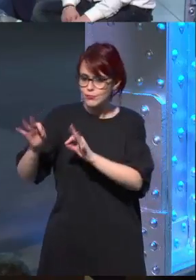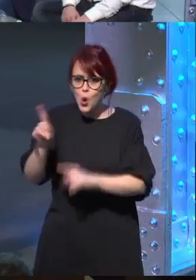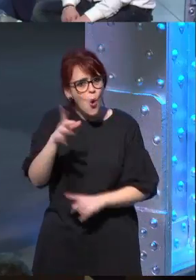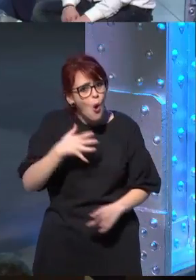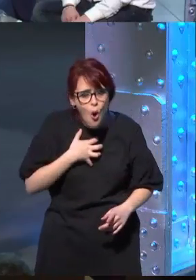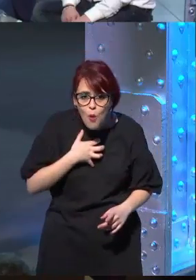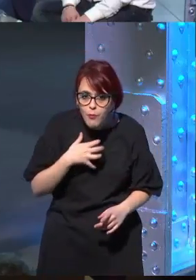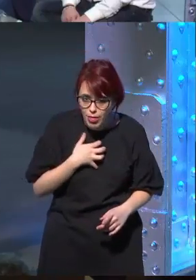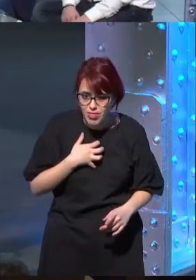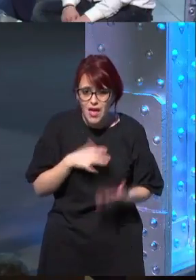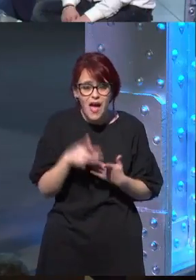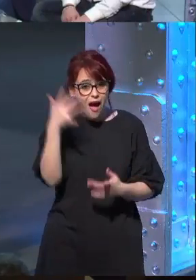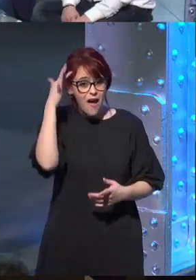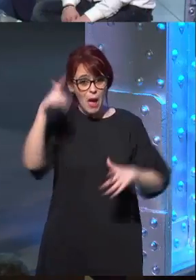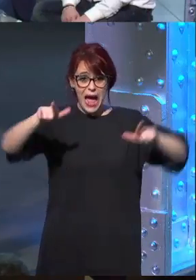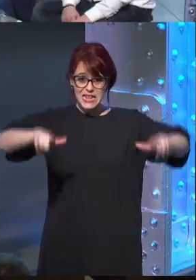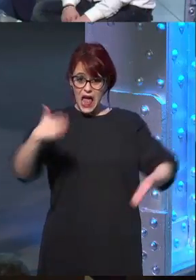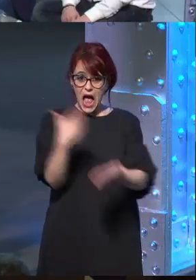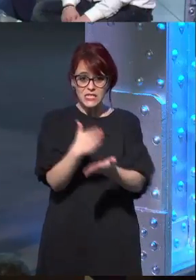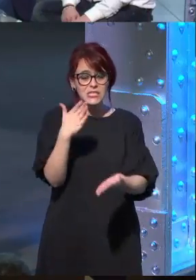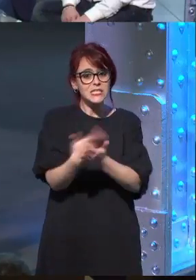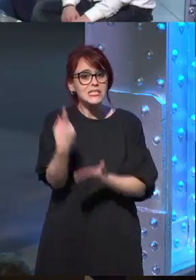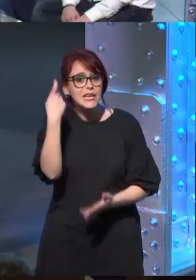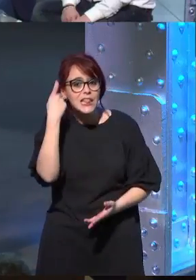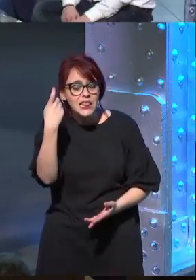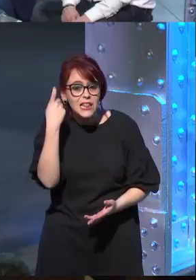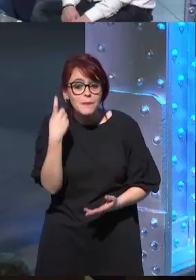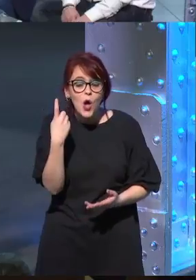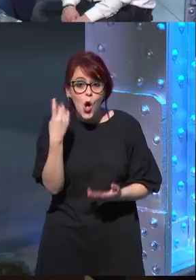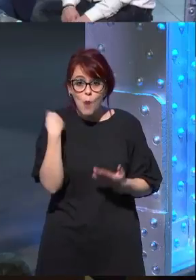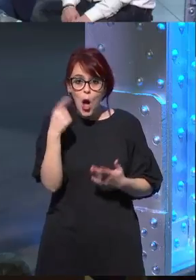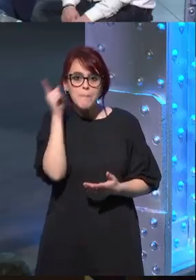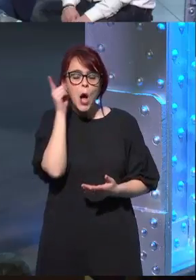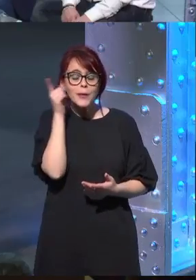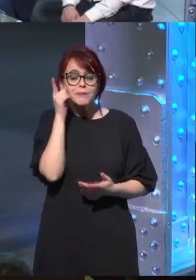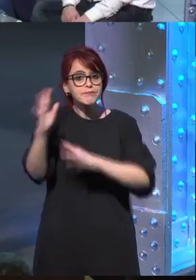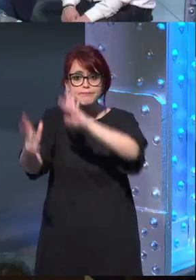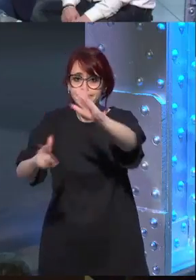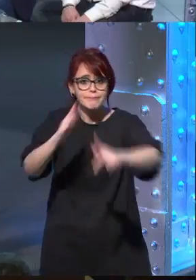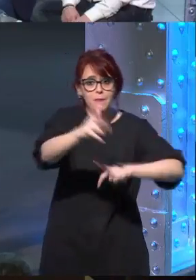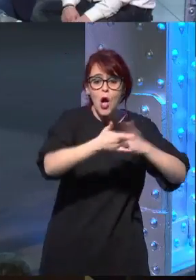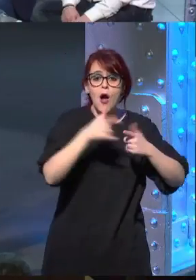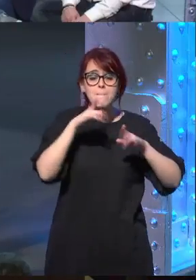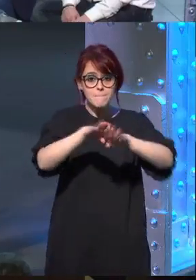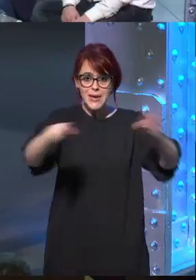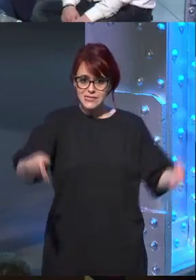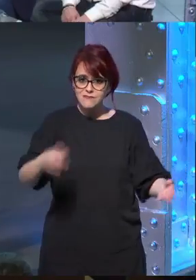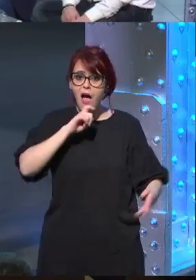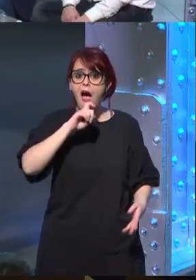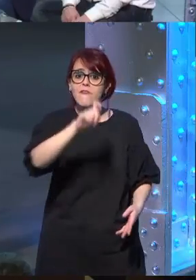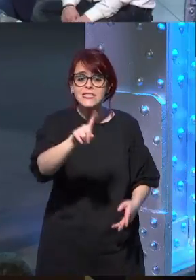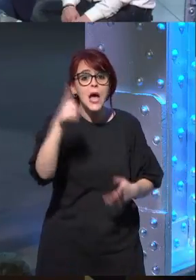minutes to check their smartphones. Out of a 2025 student classroom, I had to take